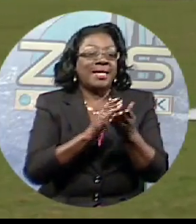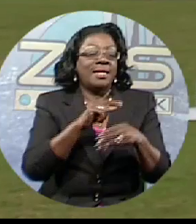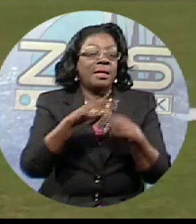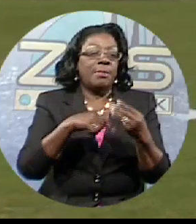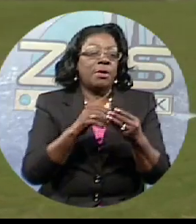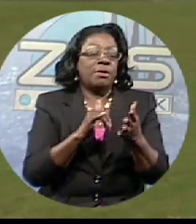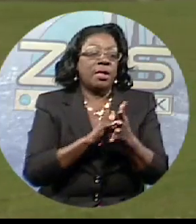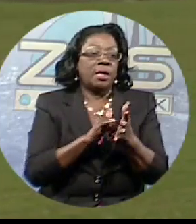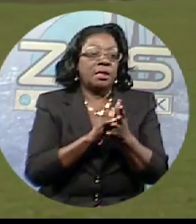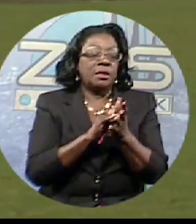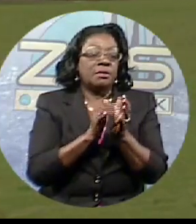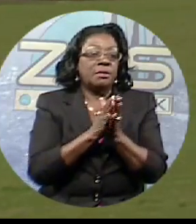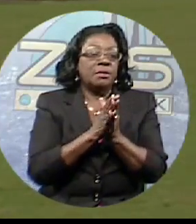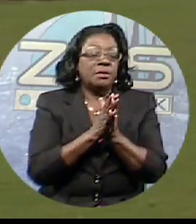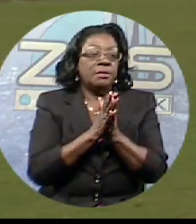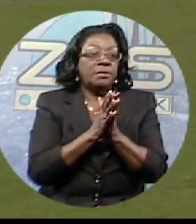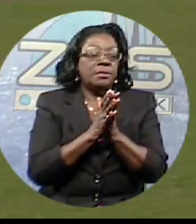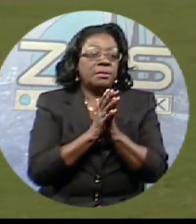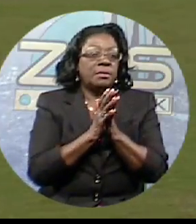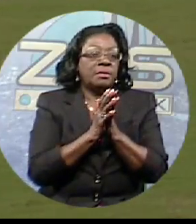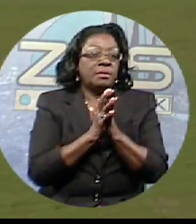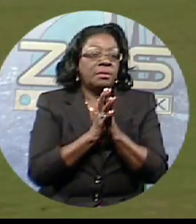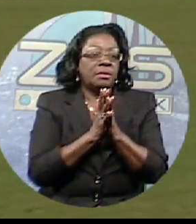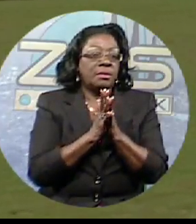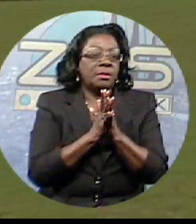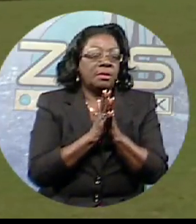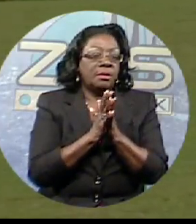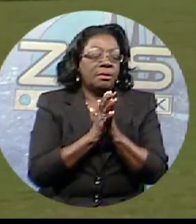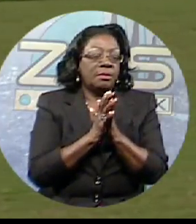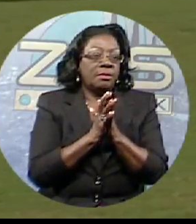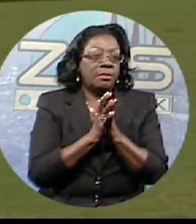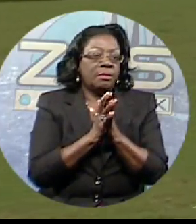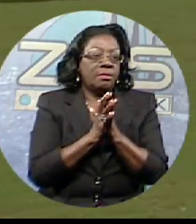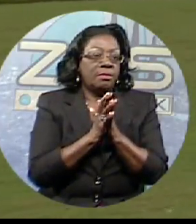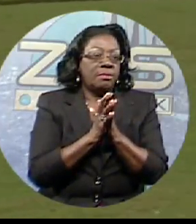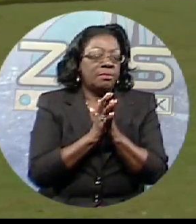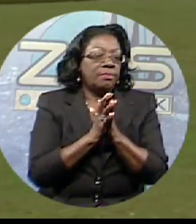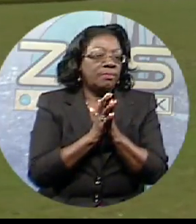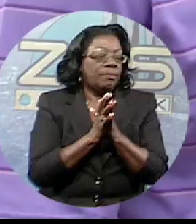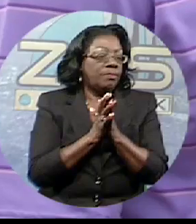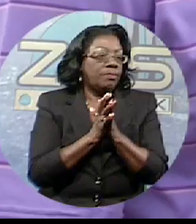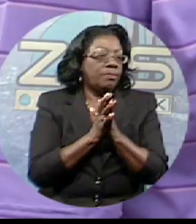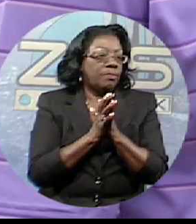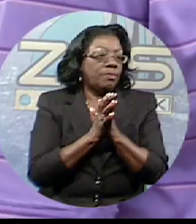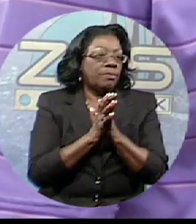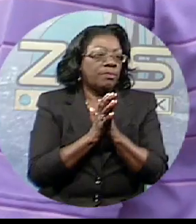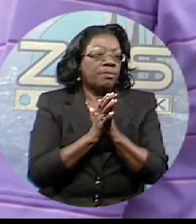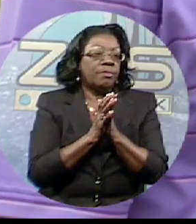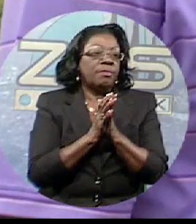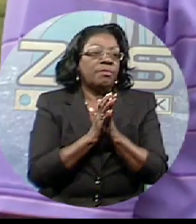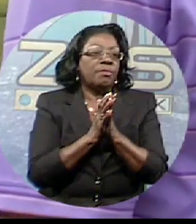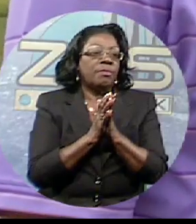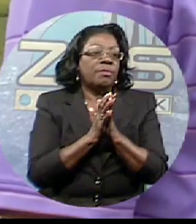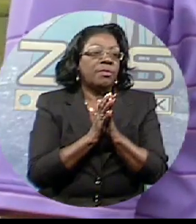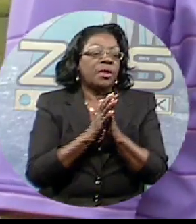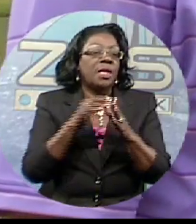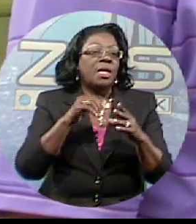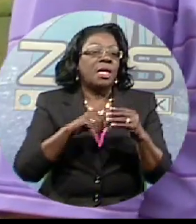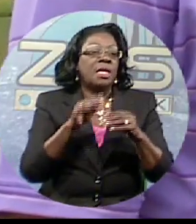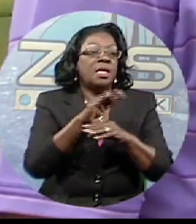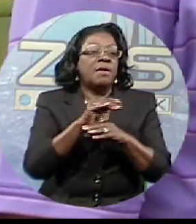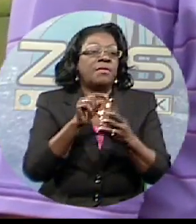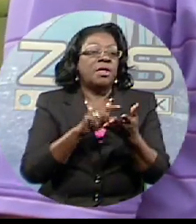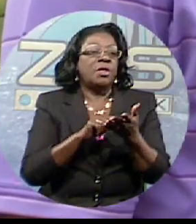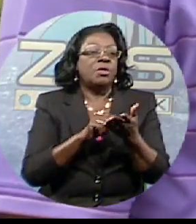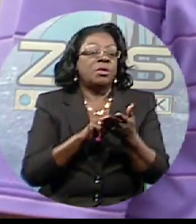excited about the opportunity of showcasing the Ocean Club, Atlantis, and the Bahamas. Thanks a lot, Robbie Lemming, for joining us here in the evening